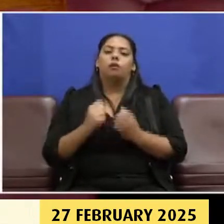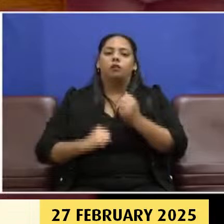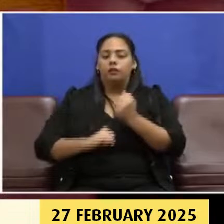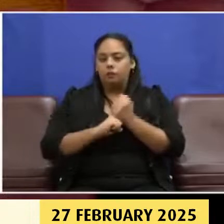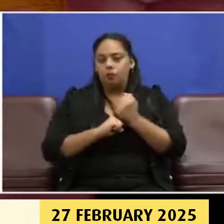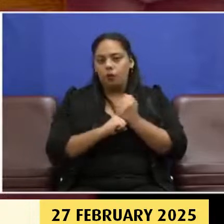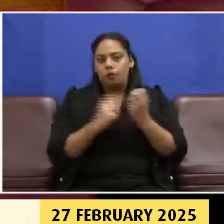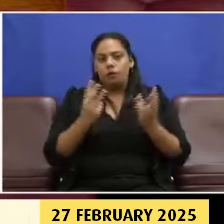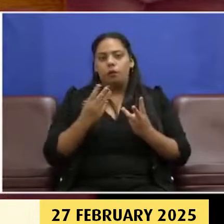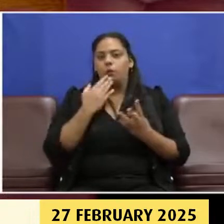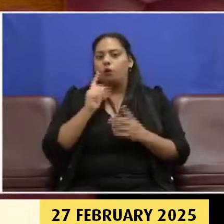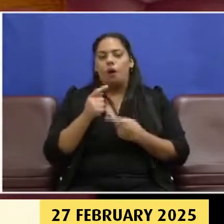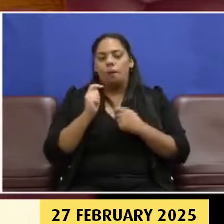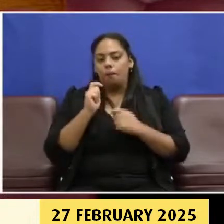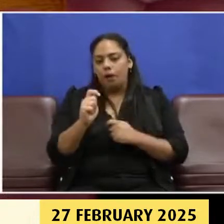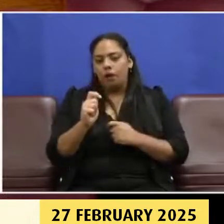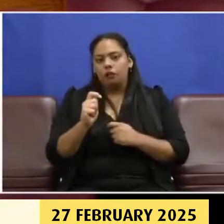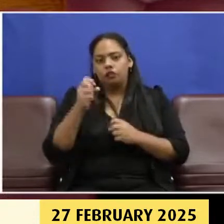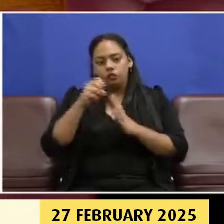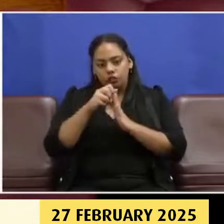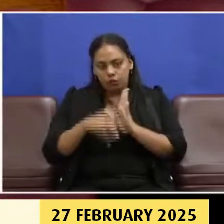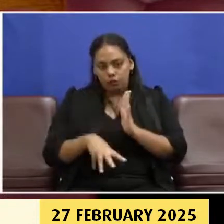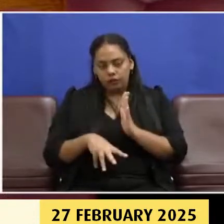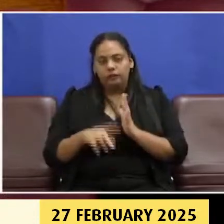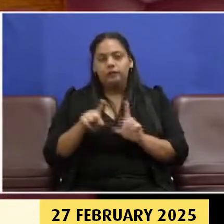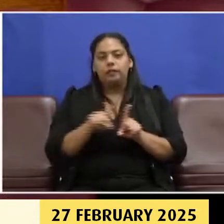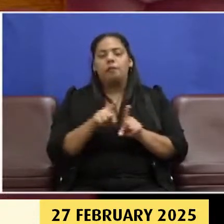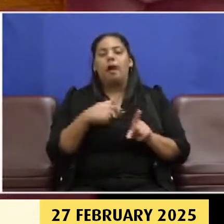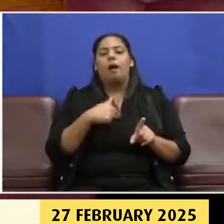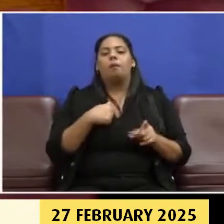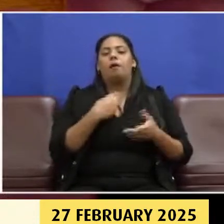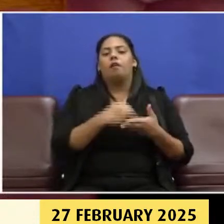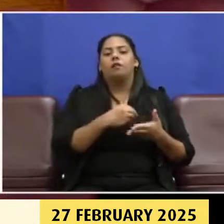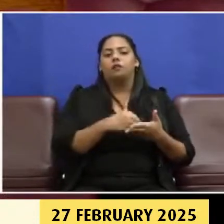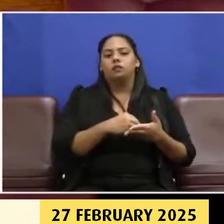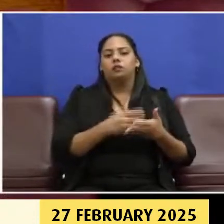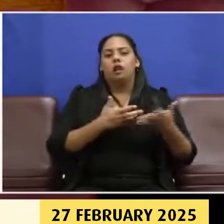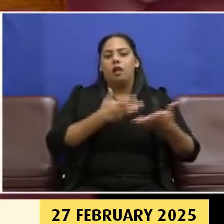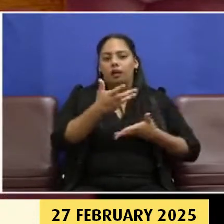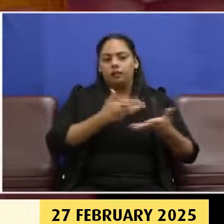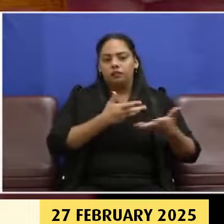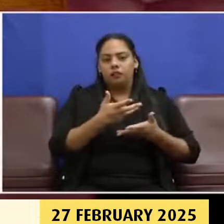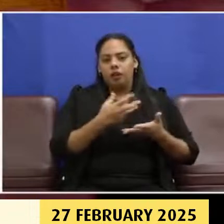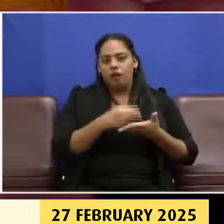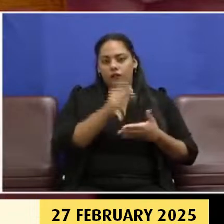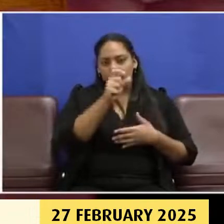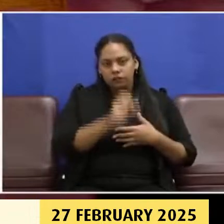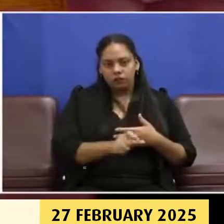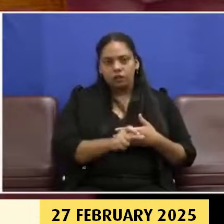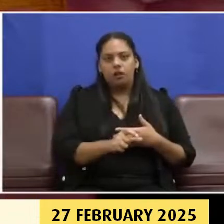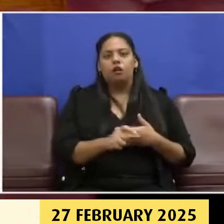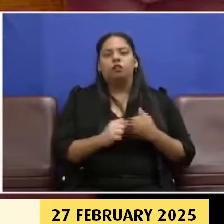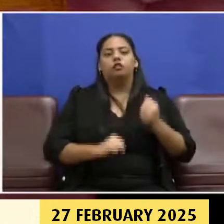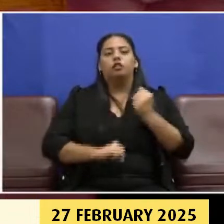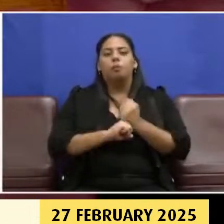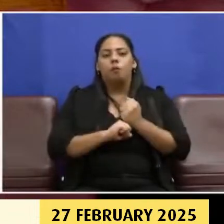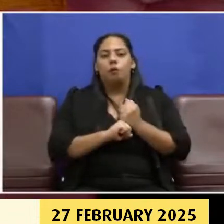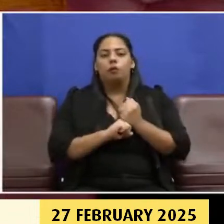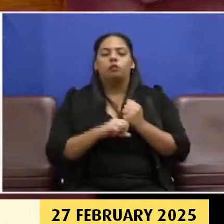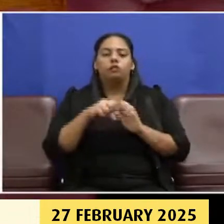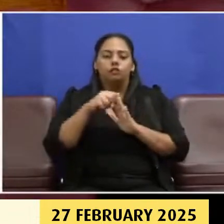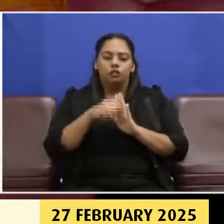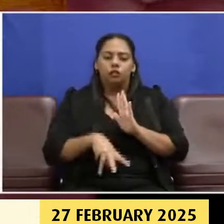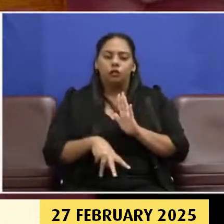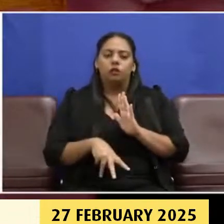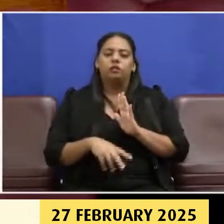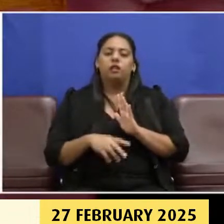an NGO called the Southern African Liaison Office, where I work as a policy, advocacy, and stakeholder engagement. And some of the work that we've done